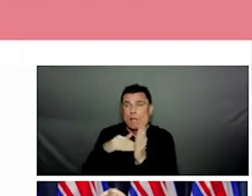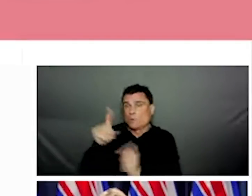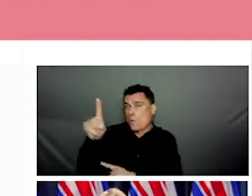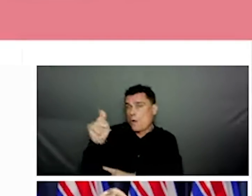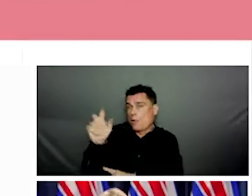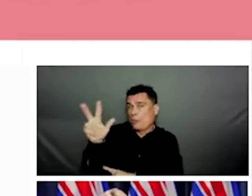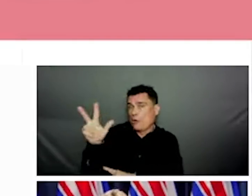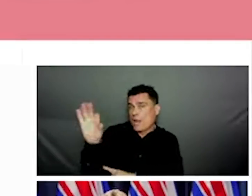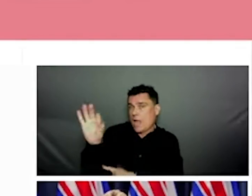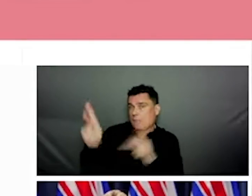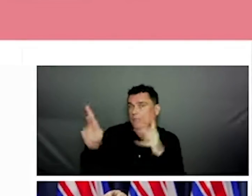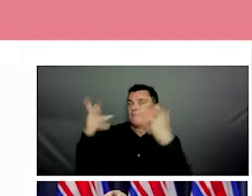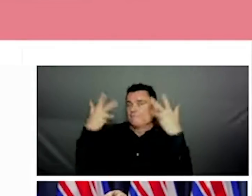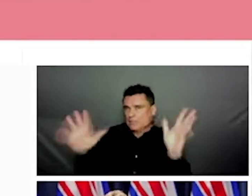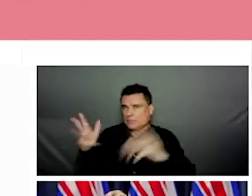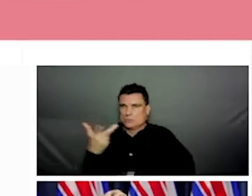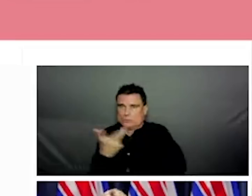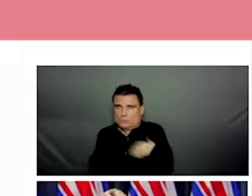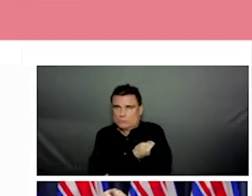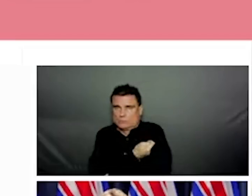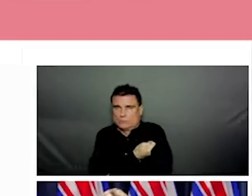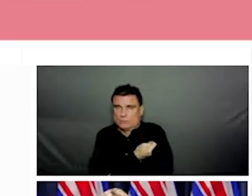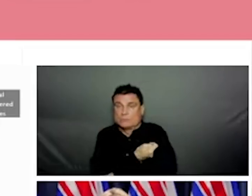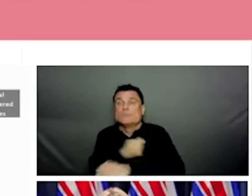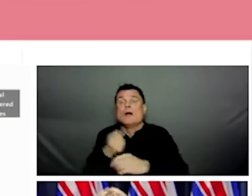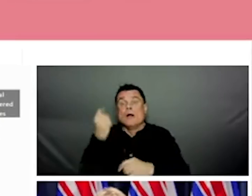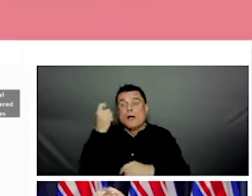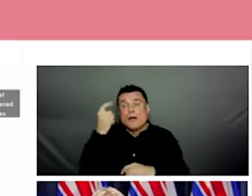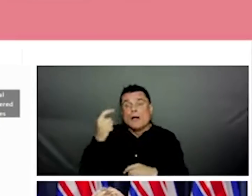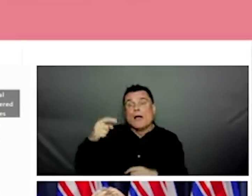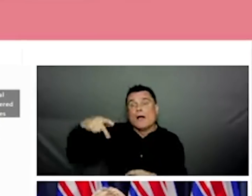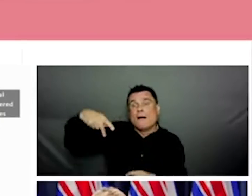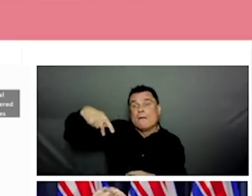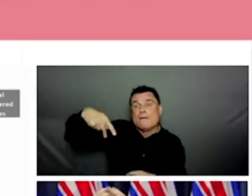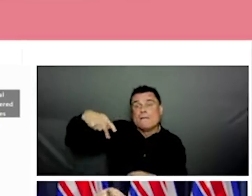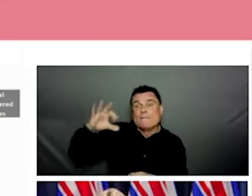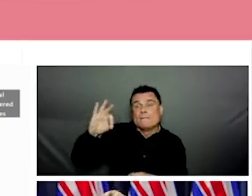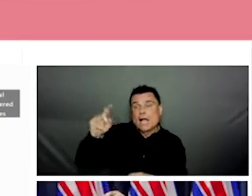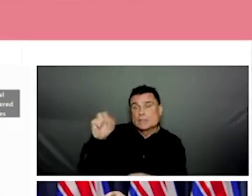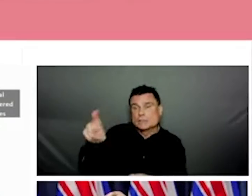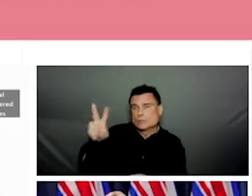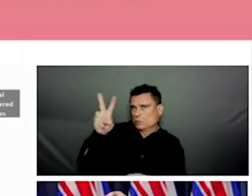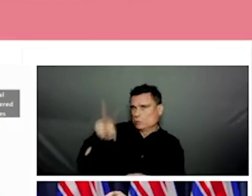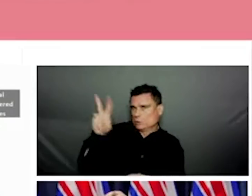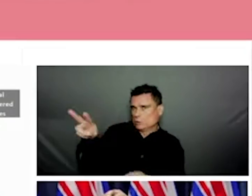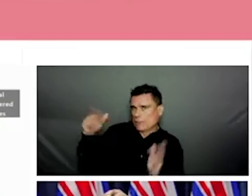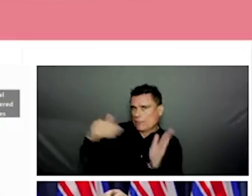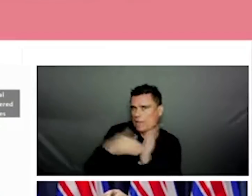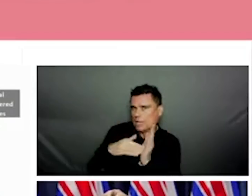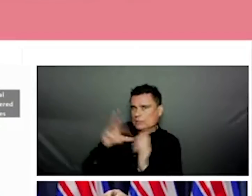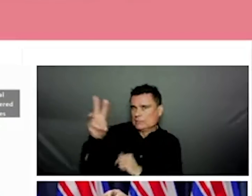1,449 people received the Moderna vaccine. So if we look at where did this vaccine go,